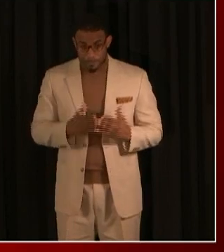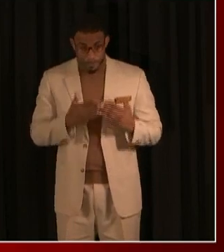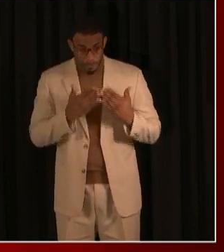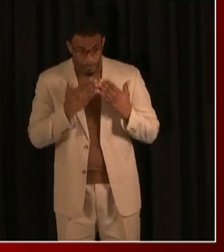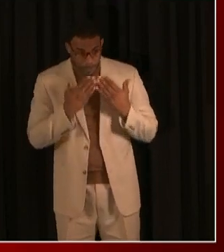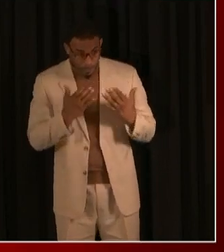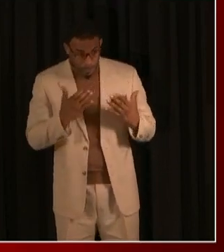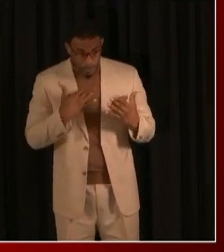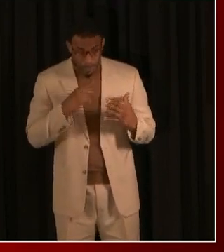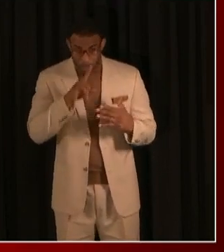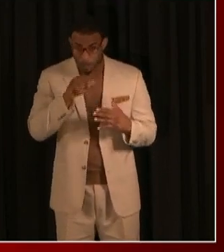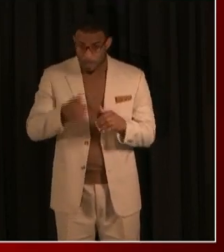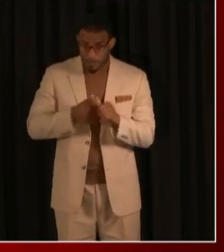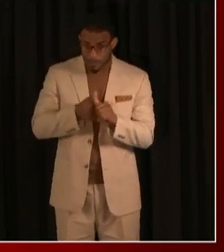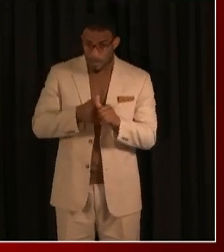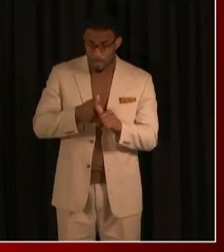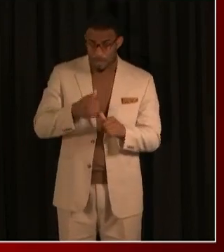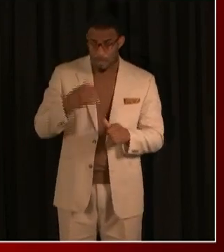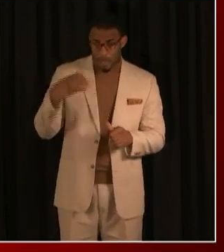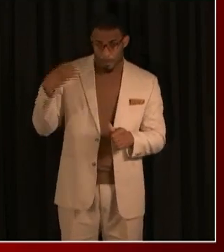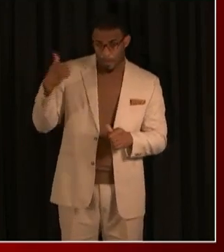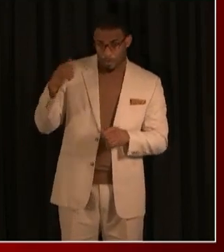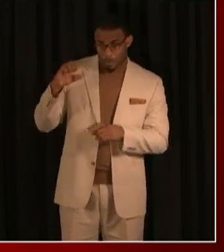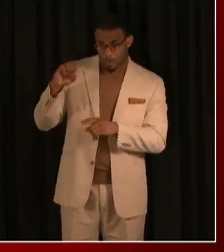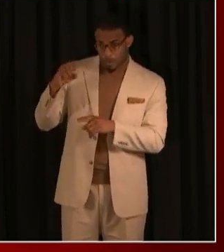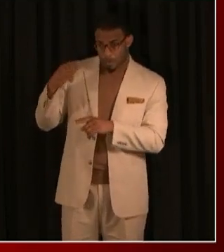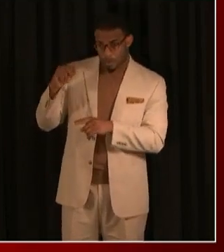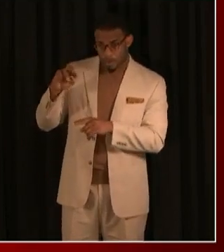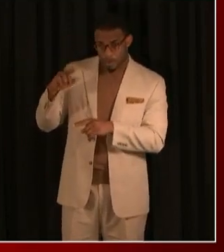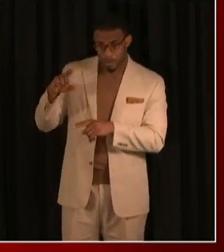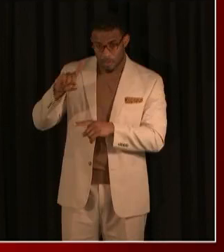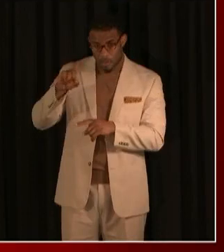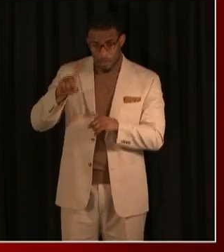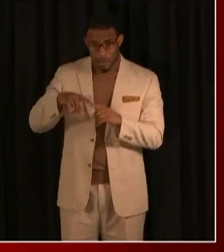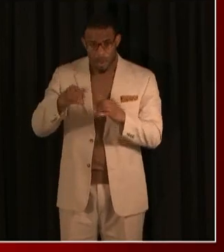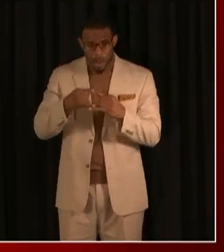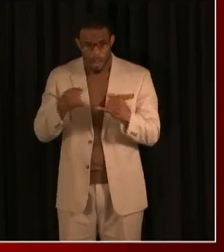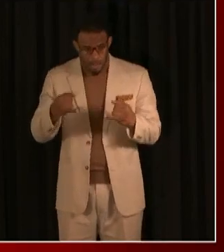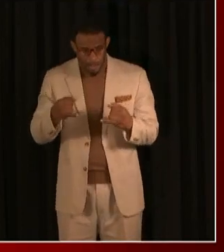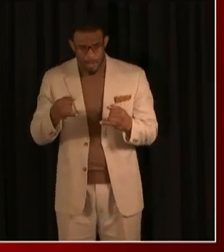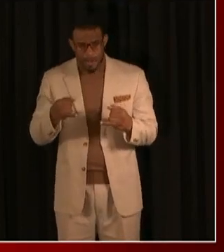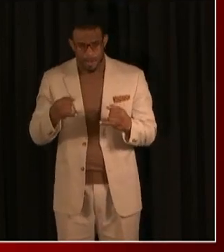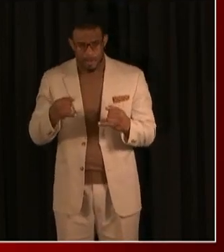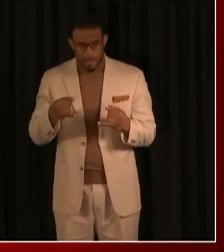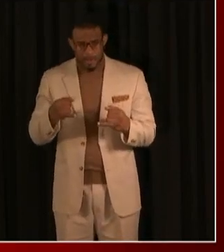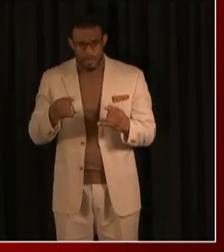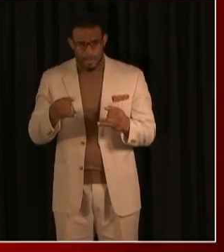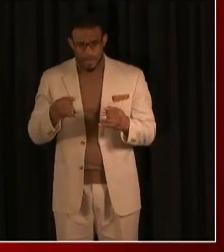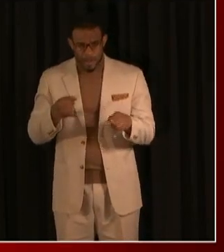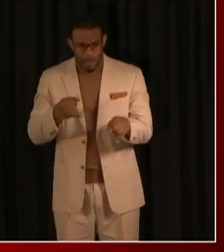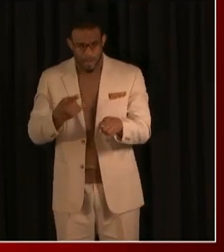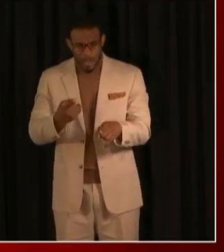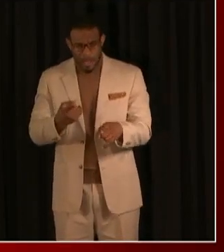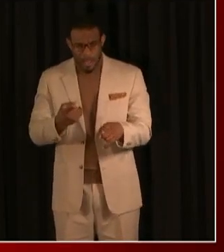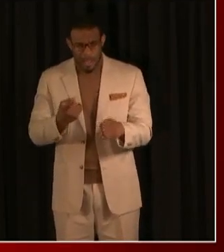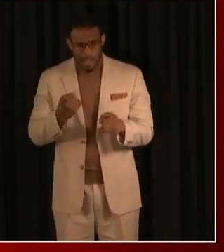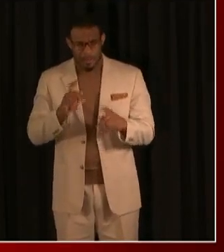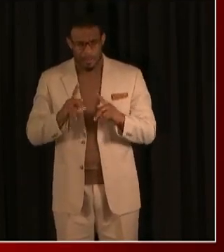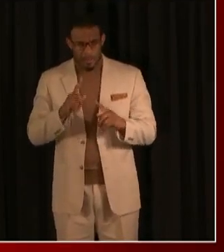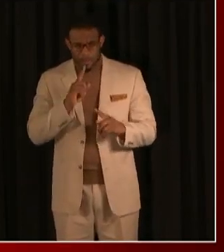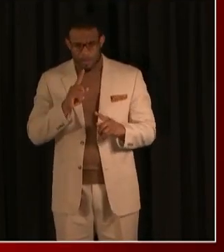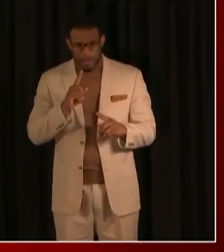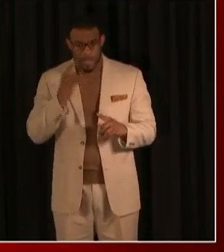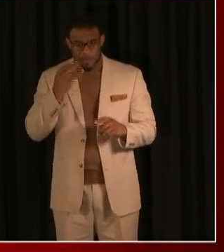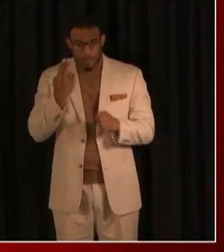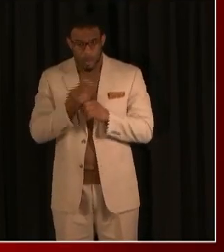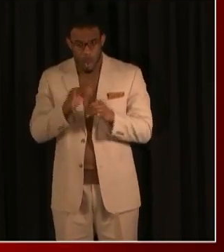Thank you so much. My question follows Commissioner Schenkel's question about the online system, and I understand that you're asking people to use the phone line, but